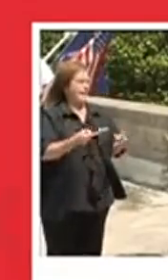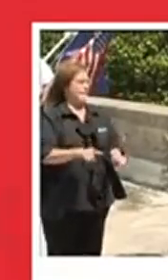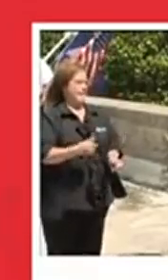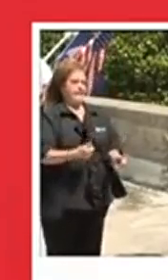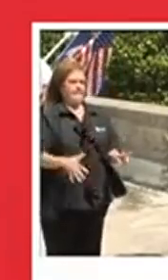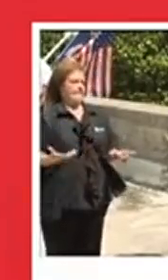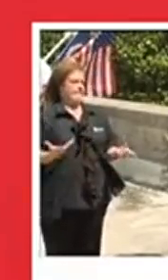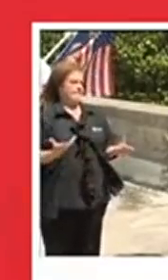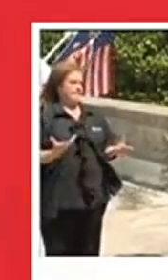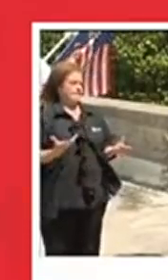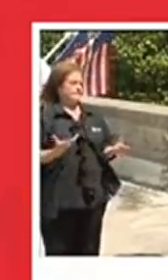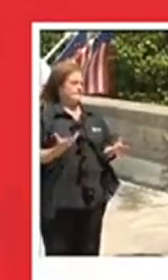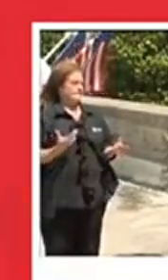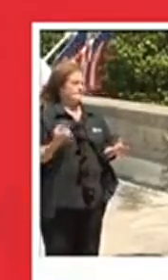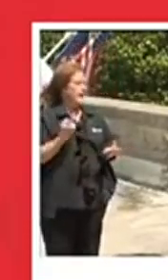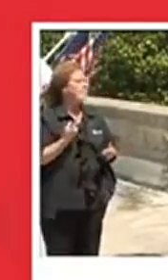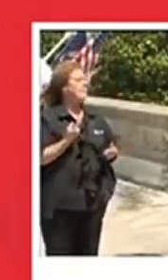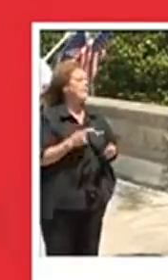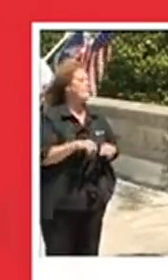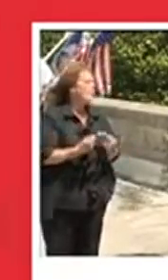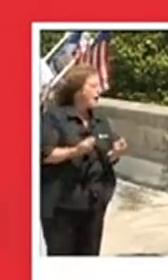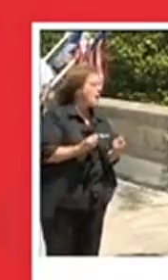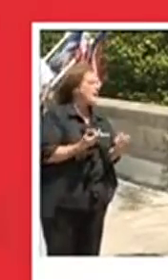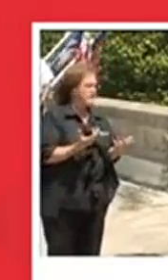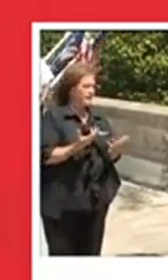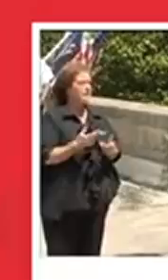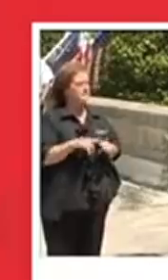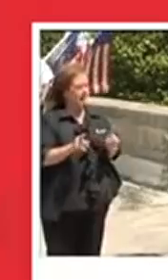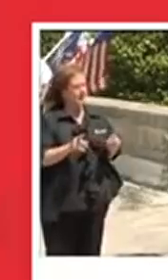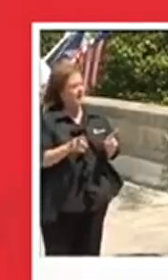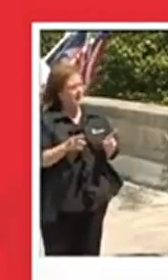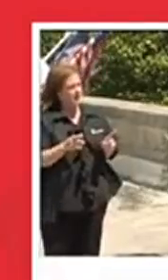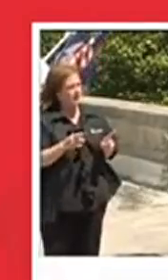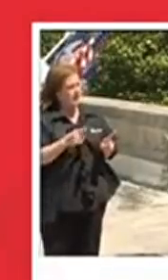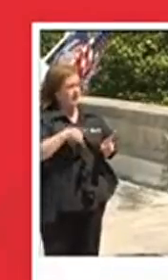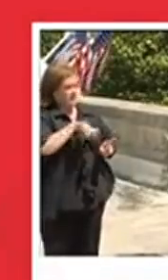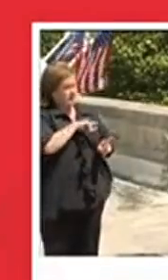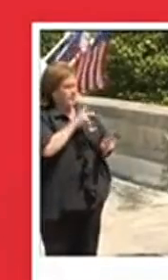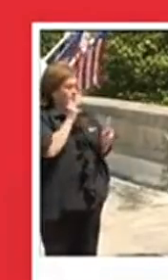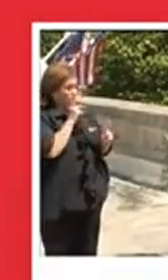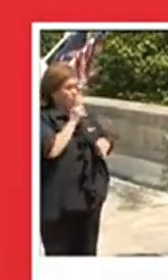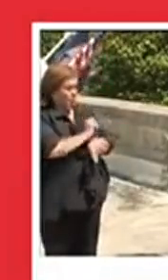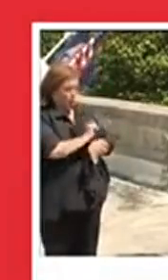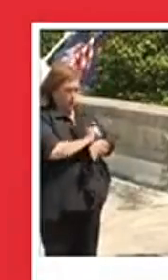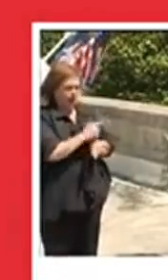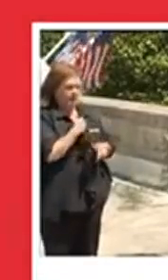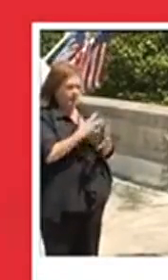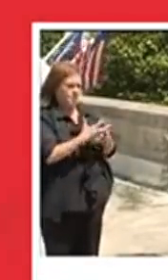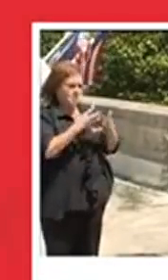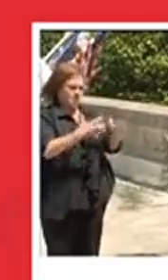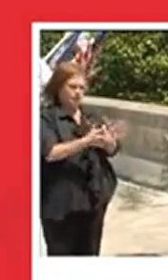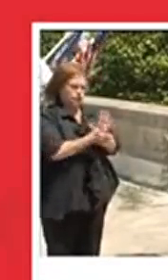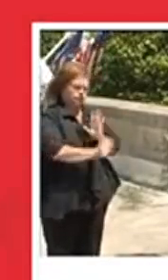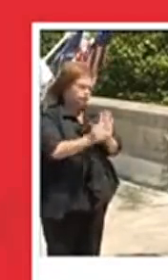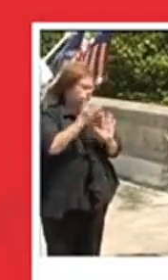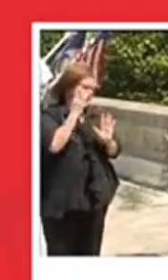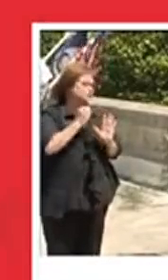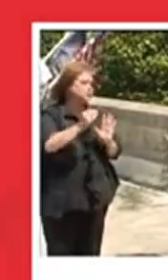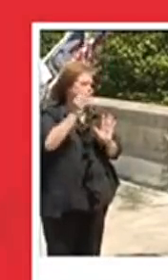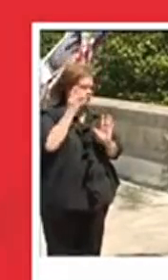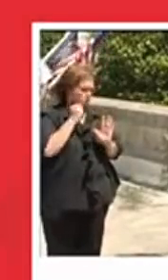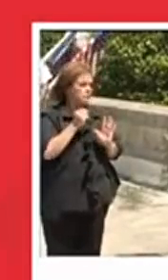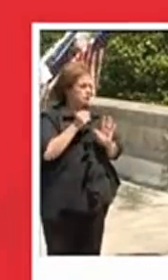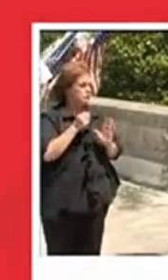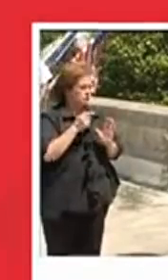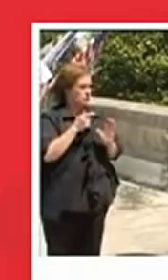staff is remarkably competent and have a lot of expertise, and they're on the ready to respond to any adversity that they may face.